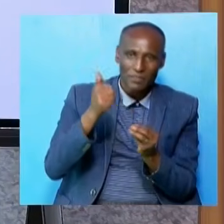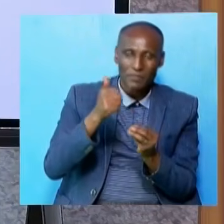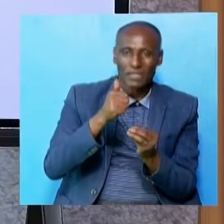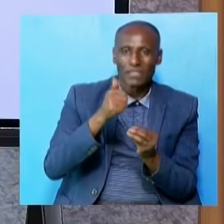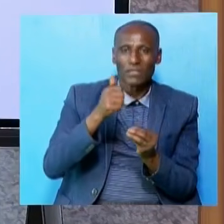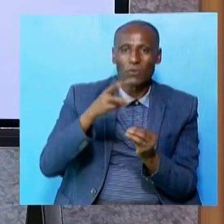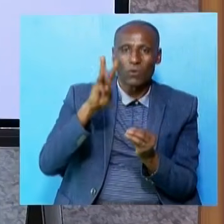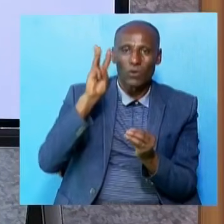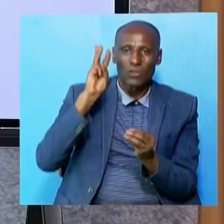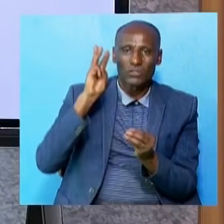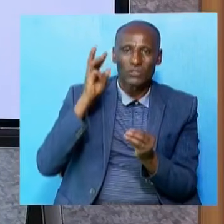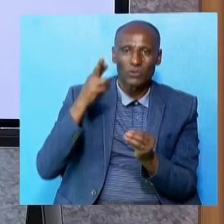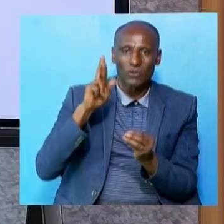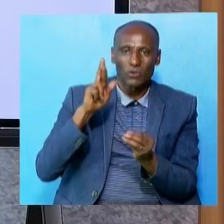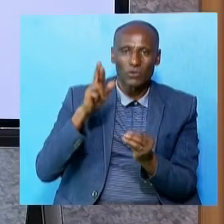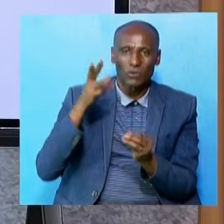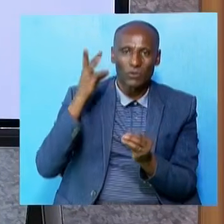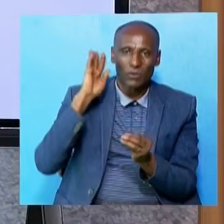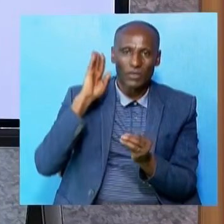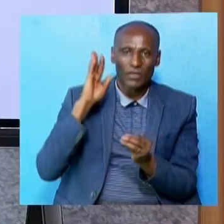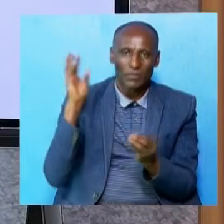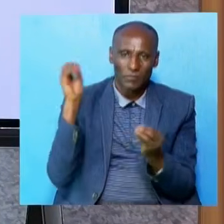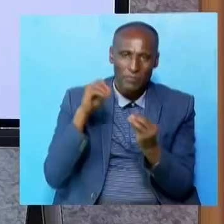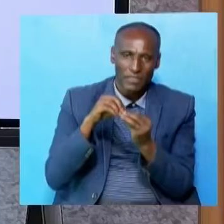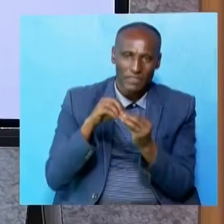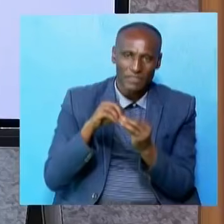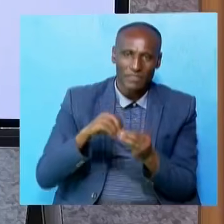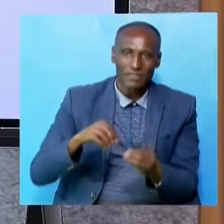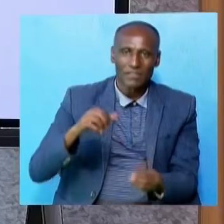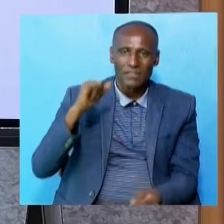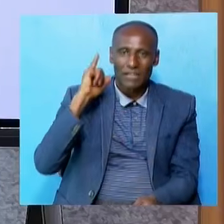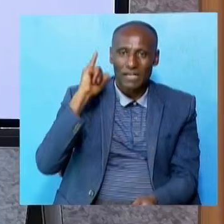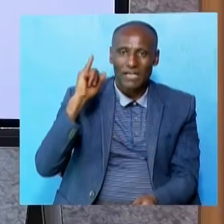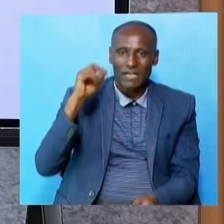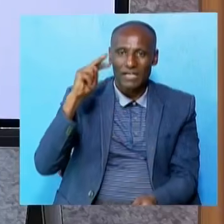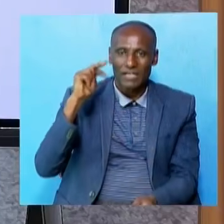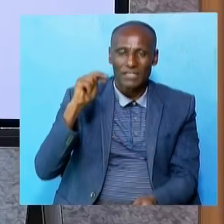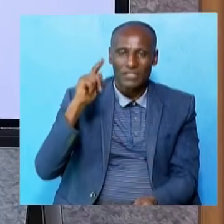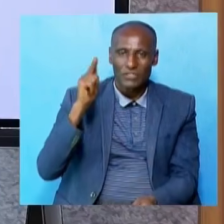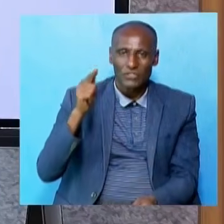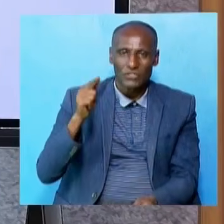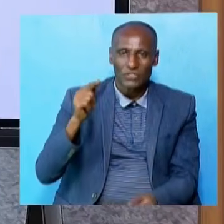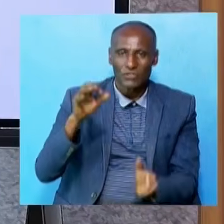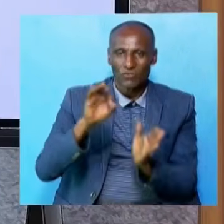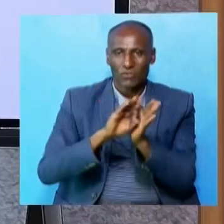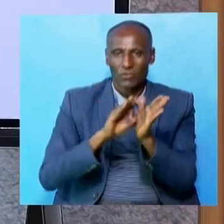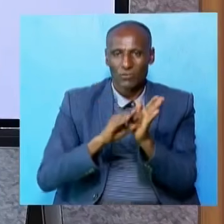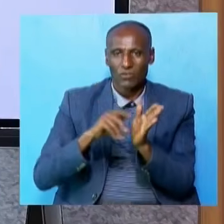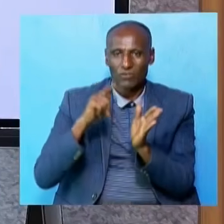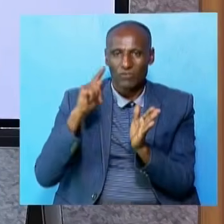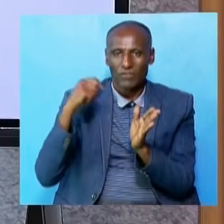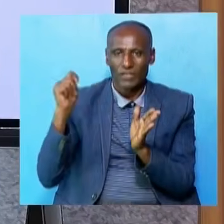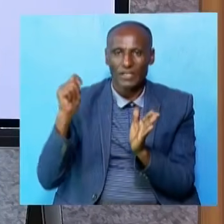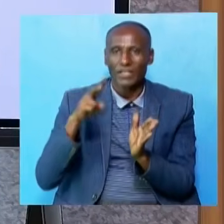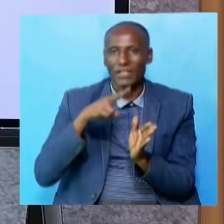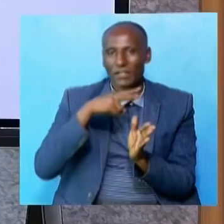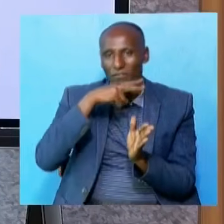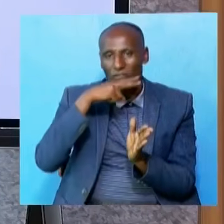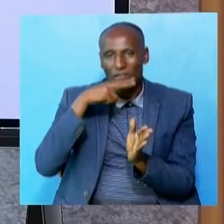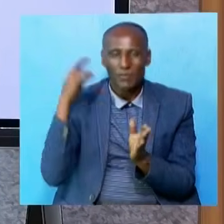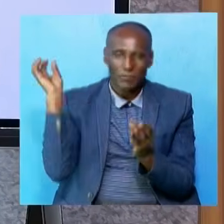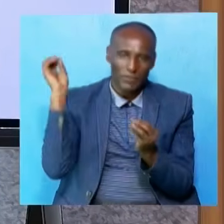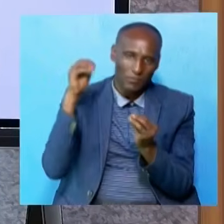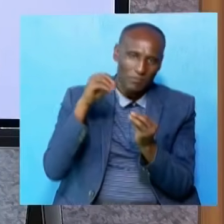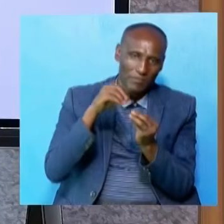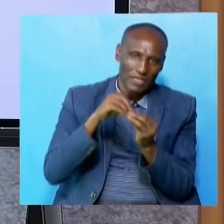was and were plus ing form of the verb. And then plus object or